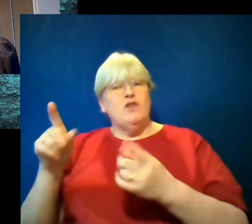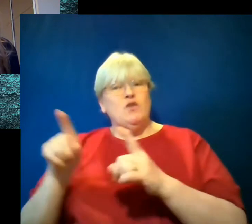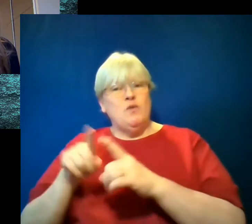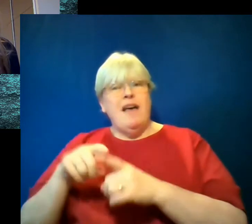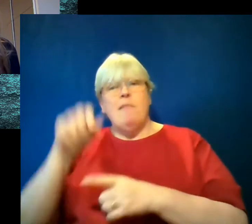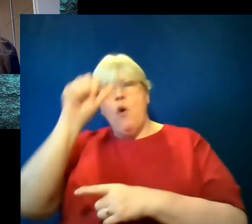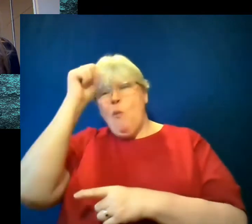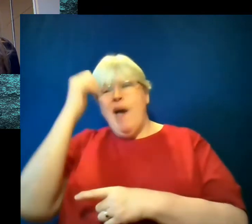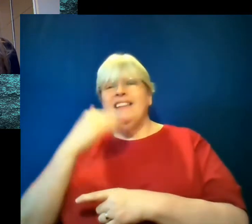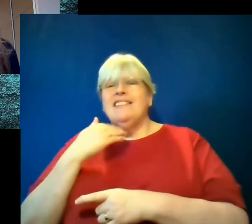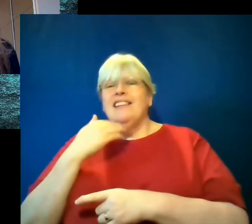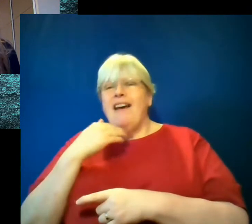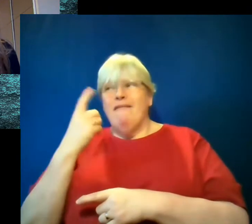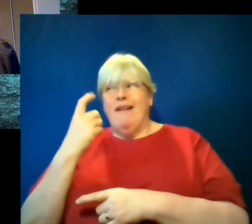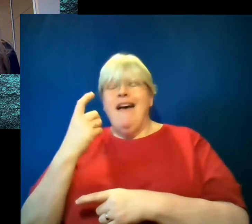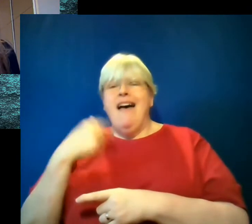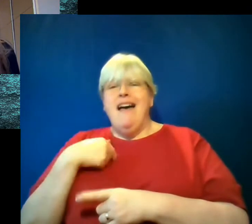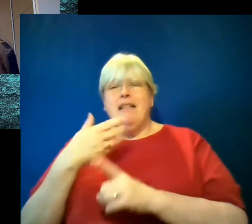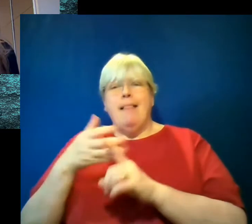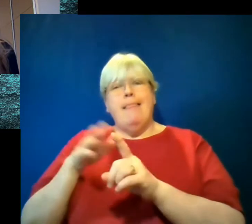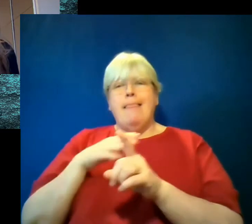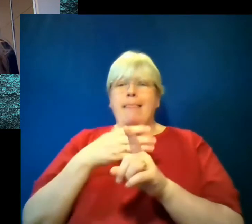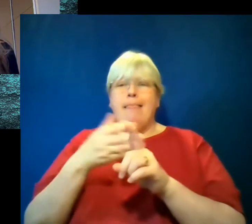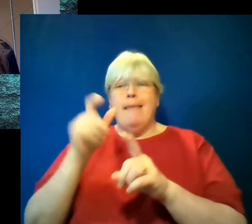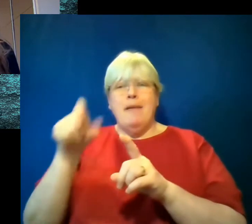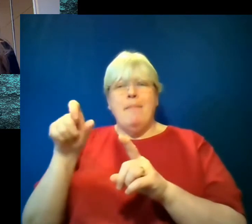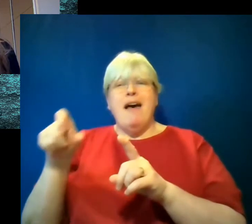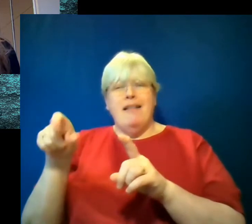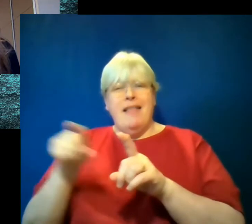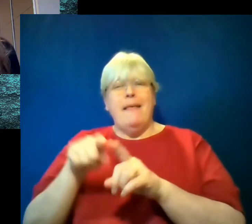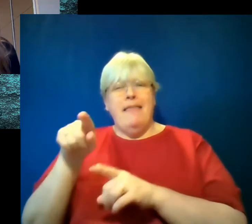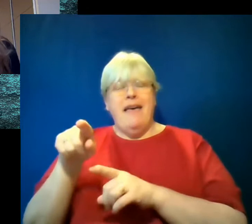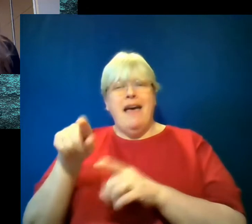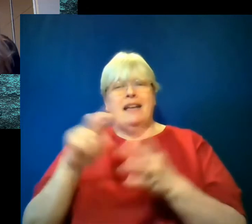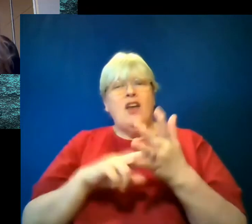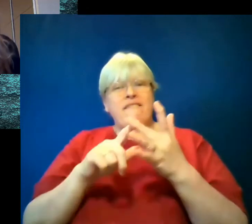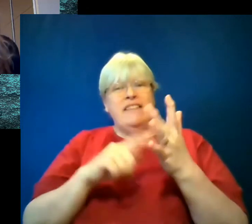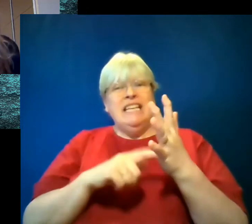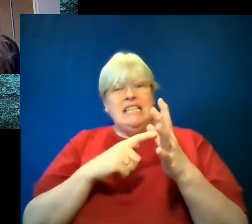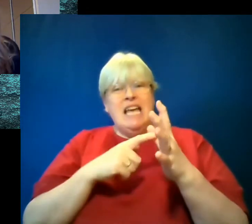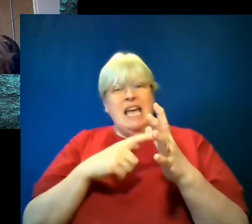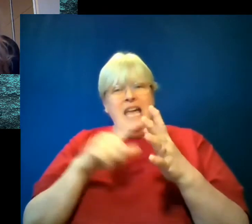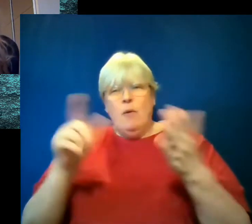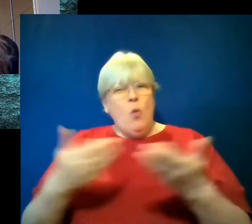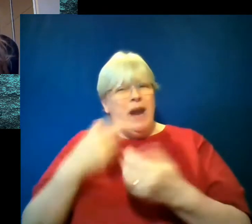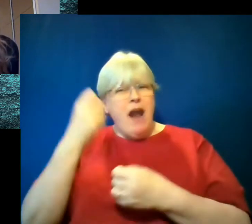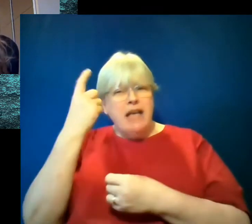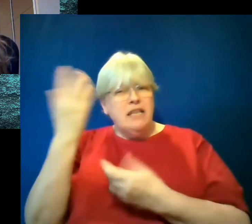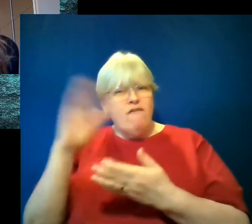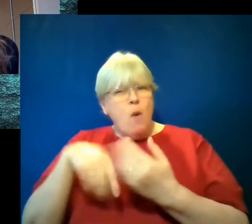see how she can get around people in that way. So can you talk a little bit about Vita and where that idea for her as a character came from?